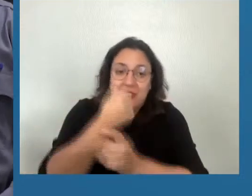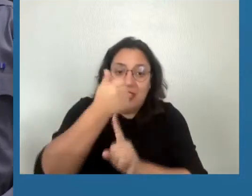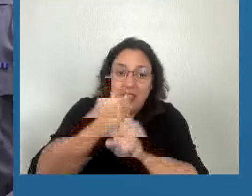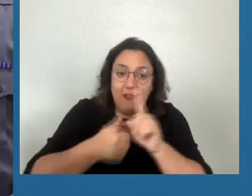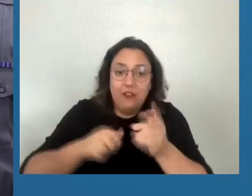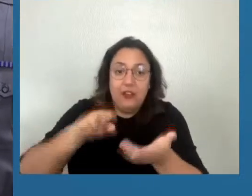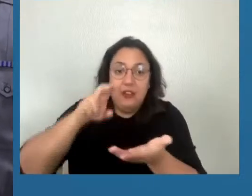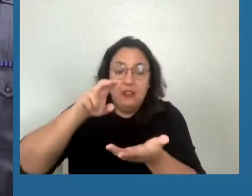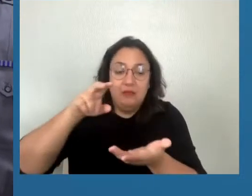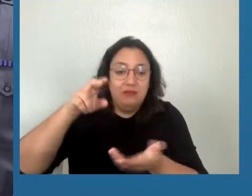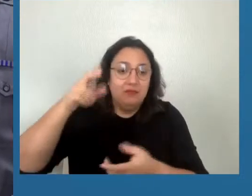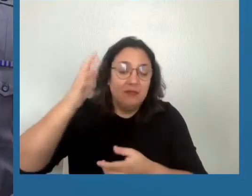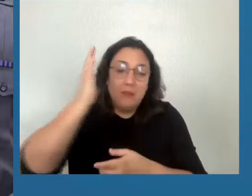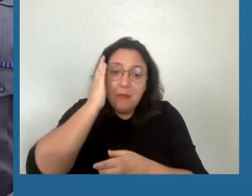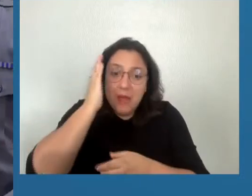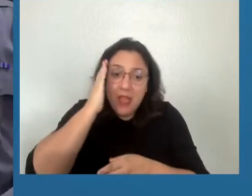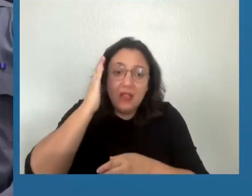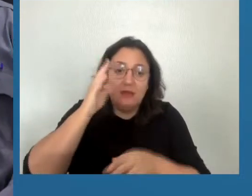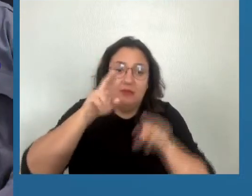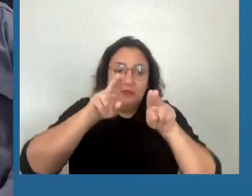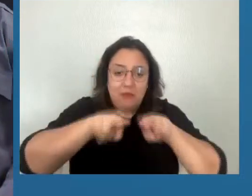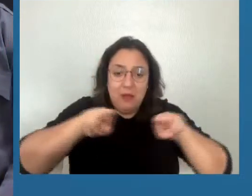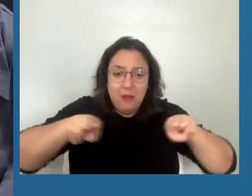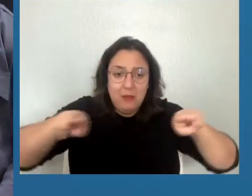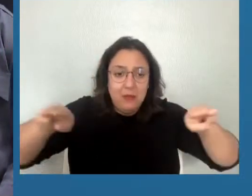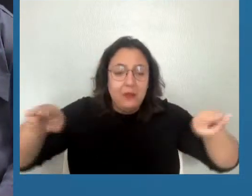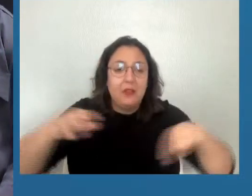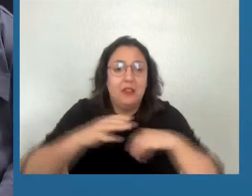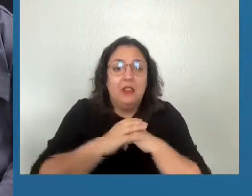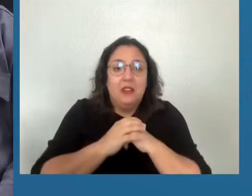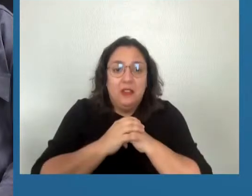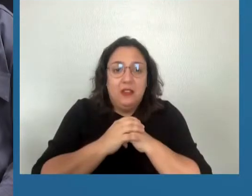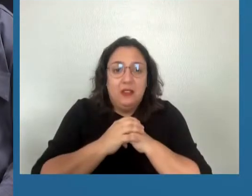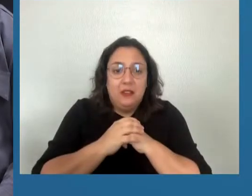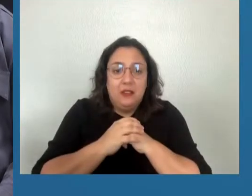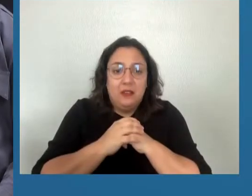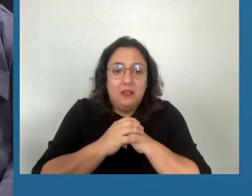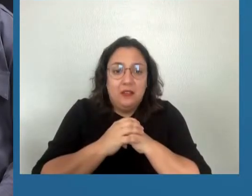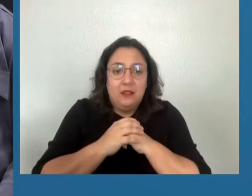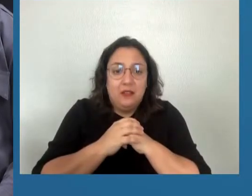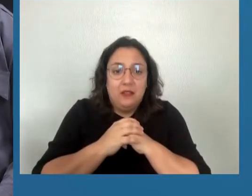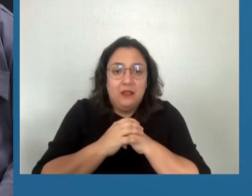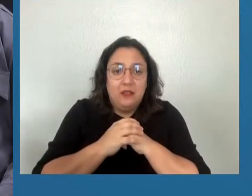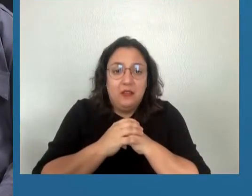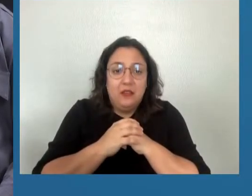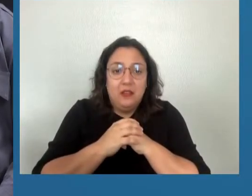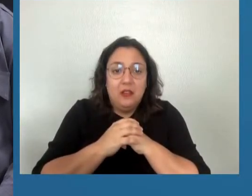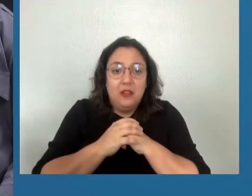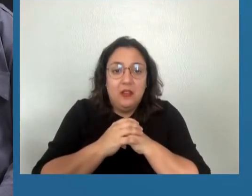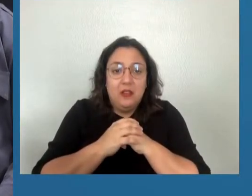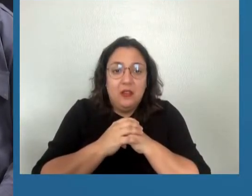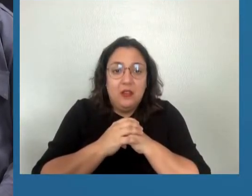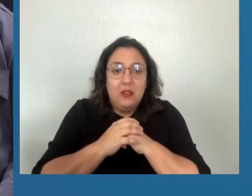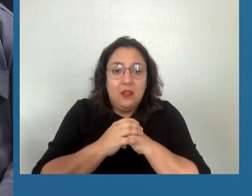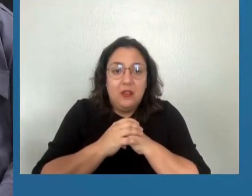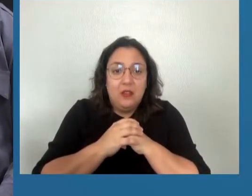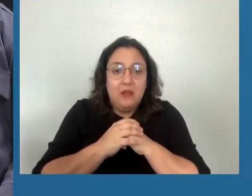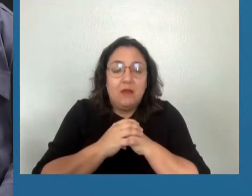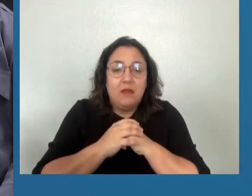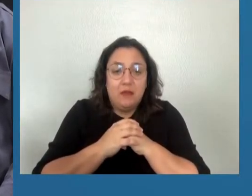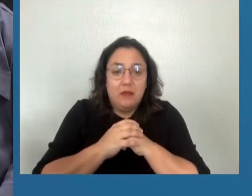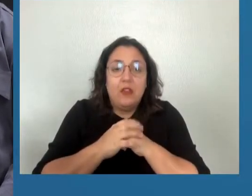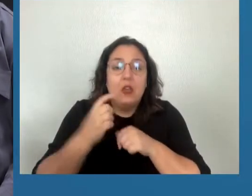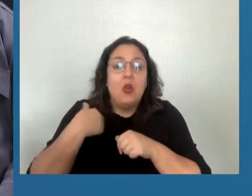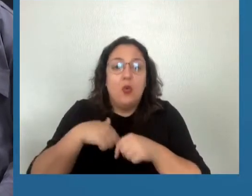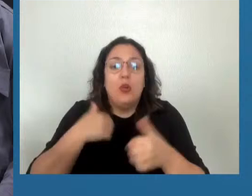we're transporting members of the incarcerated population as we speak to take them to other facilities where I can protect them